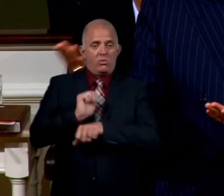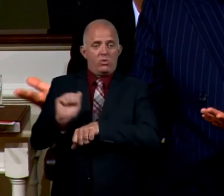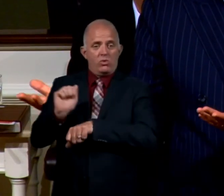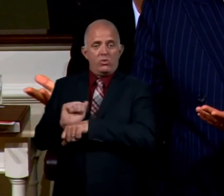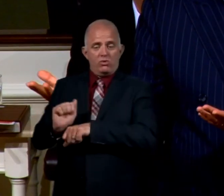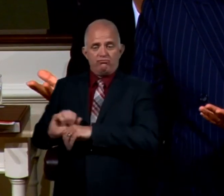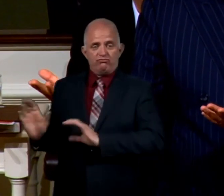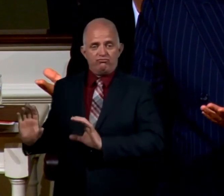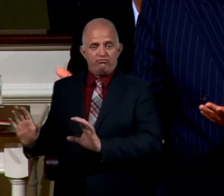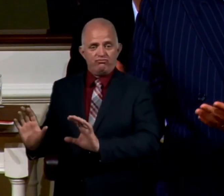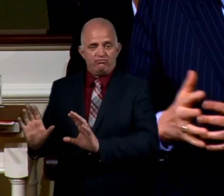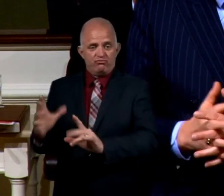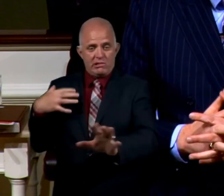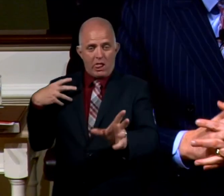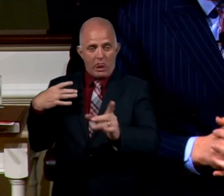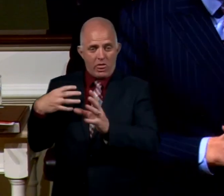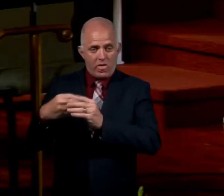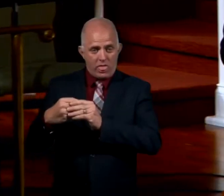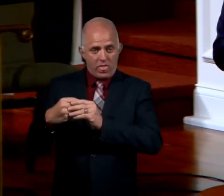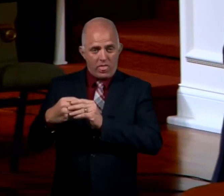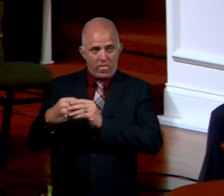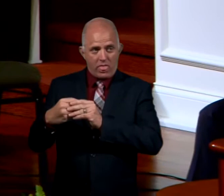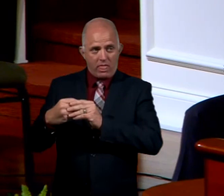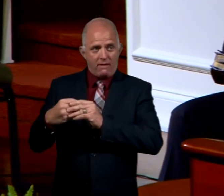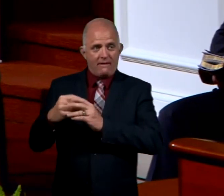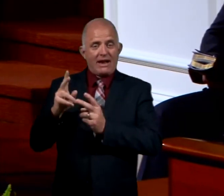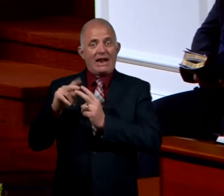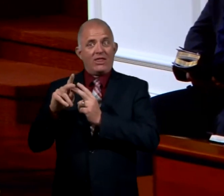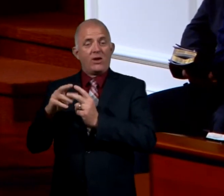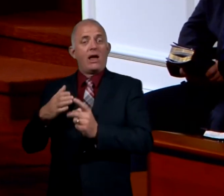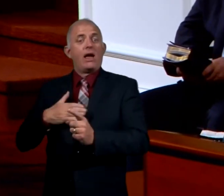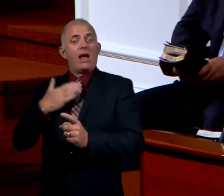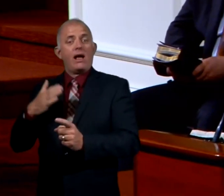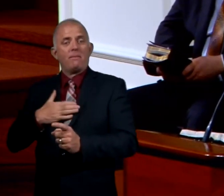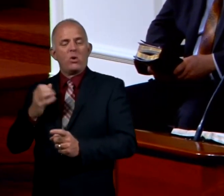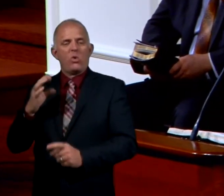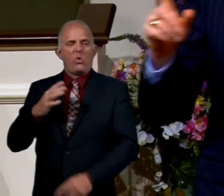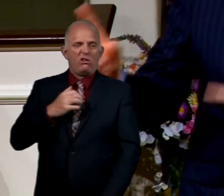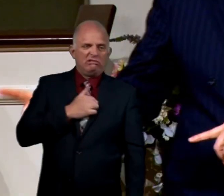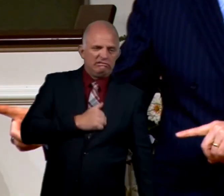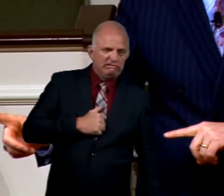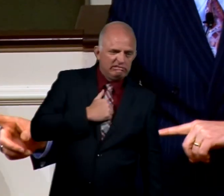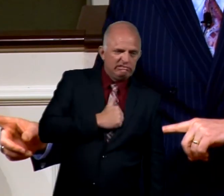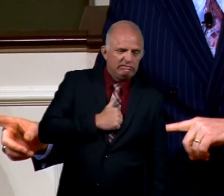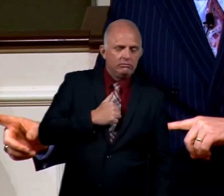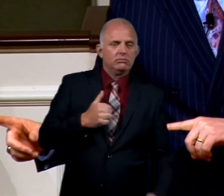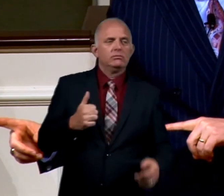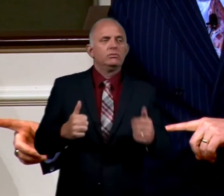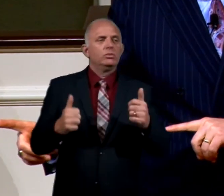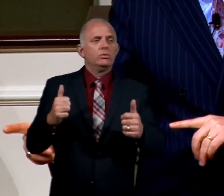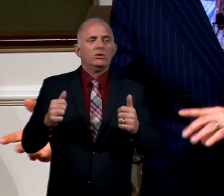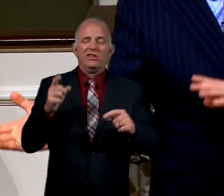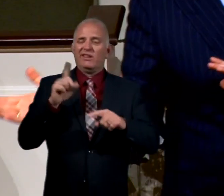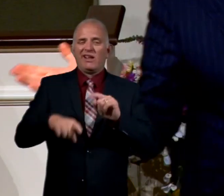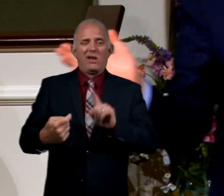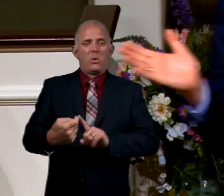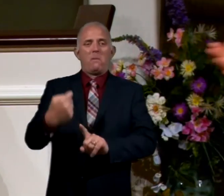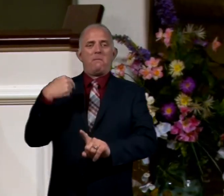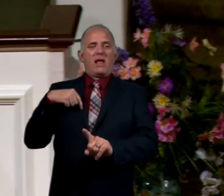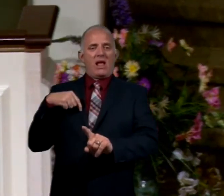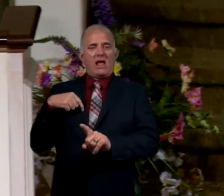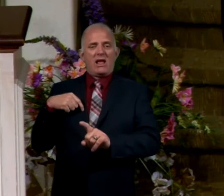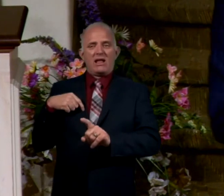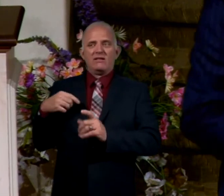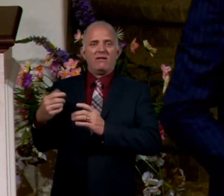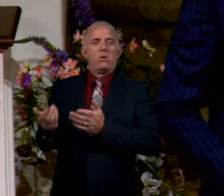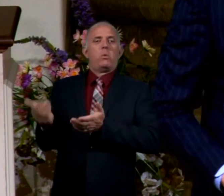in regret. You know, today, many of us, we can't make a new beginning, but we can make a new ending. We can't fix all the